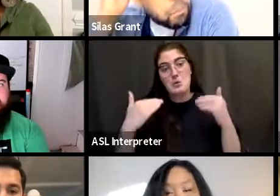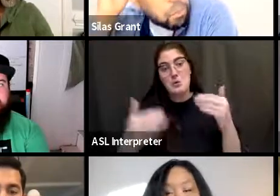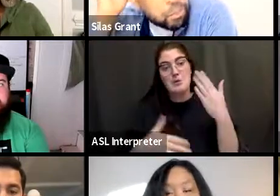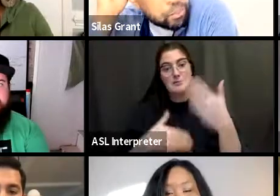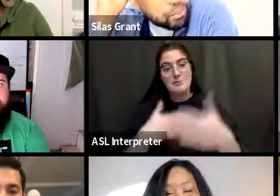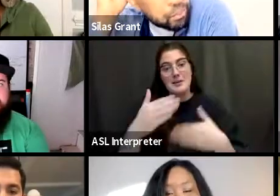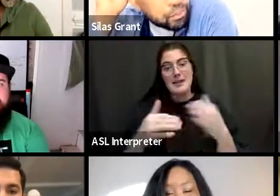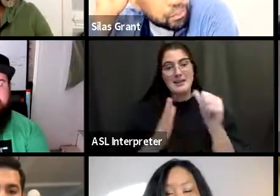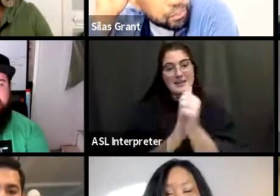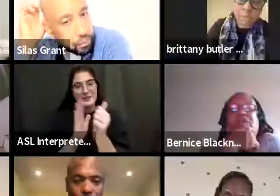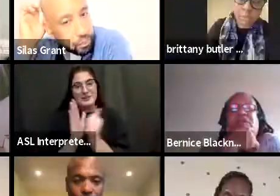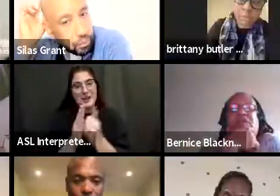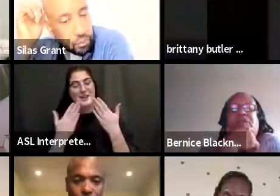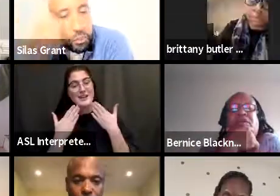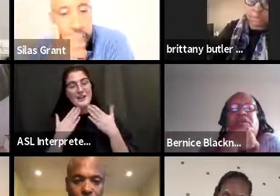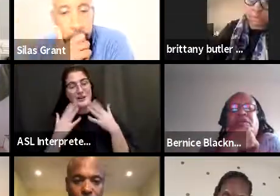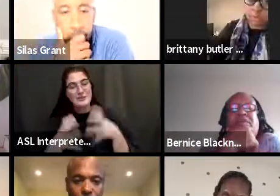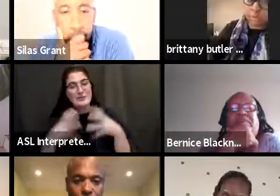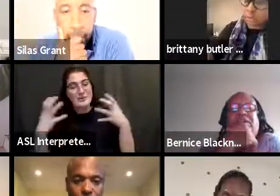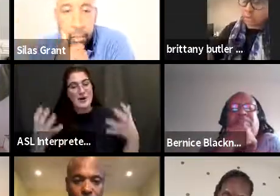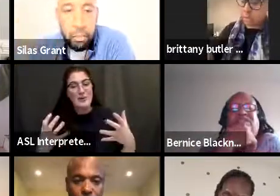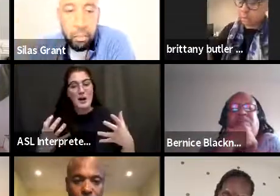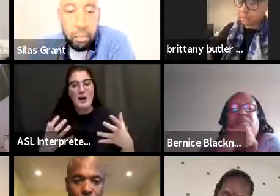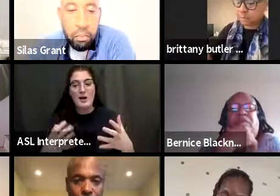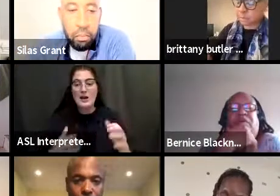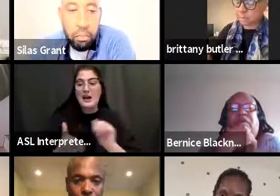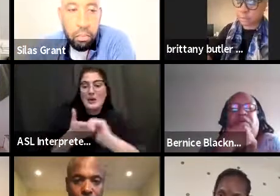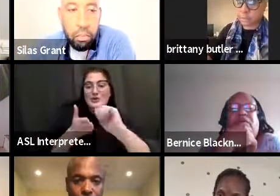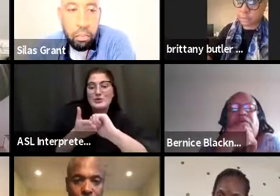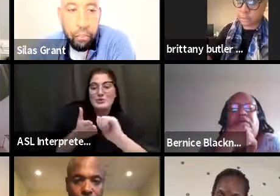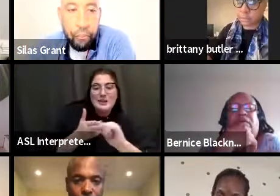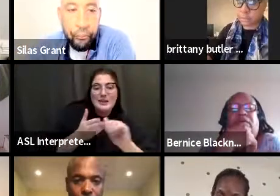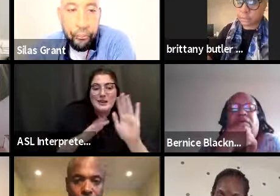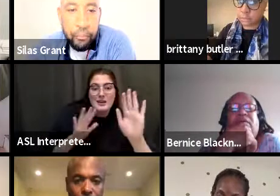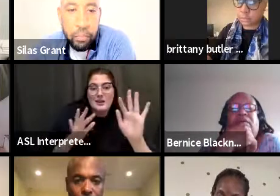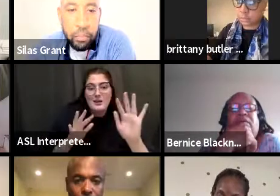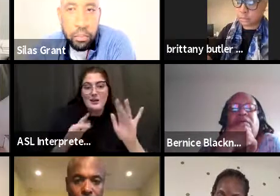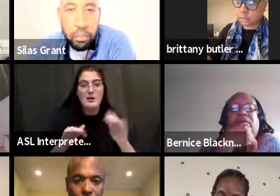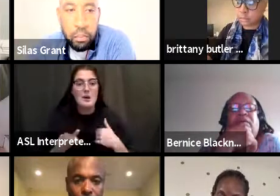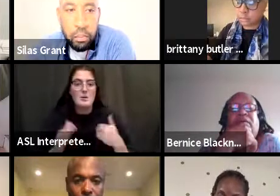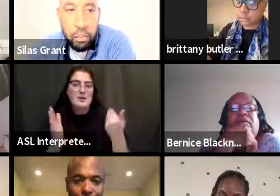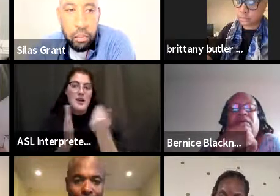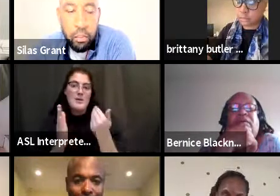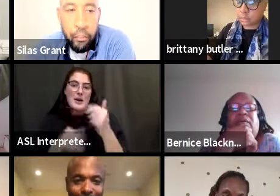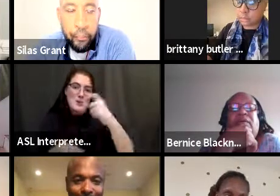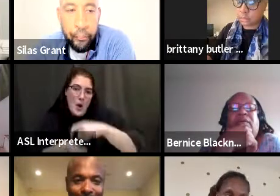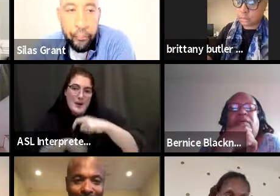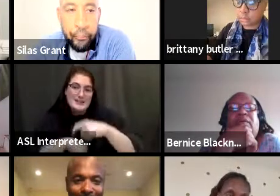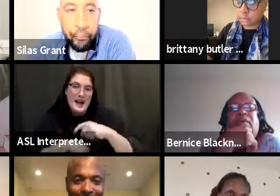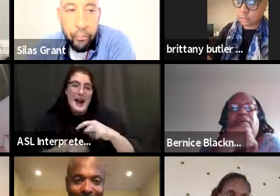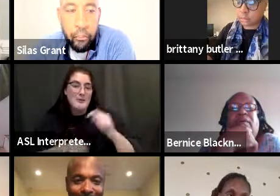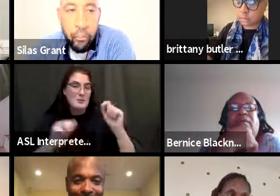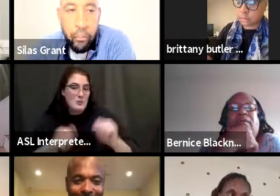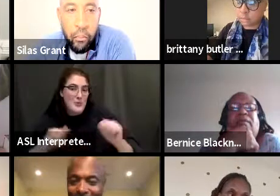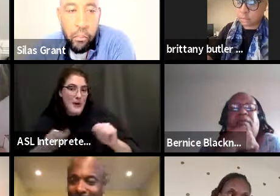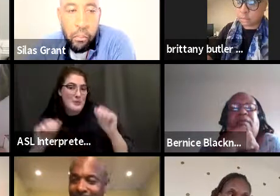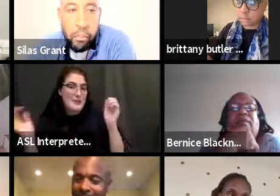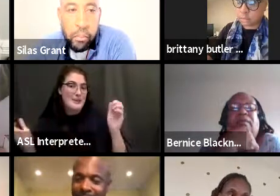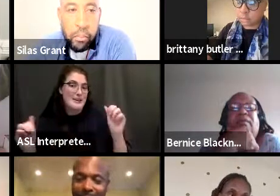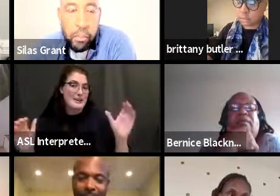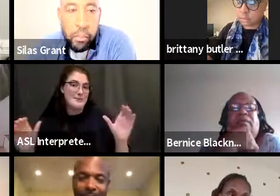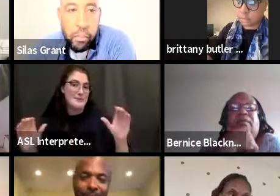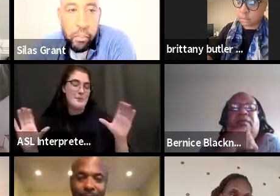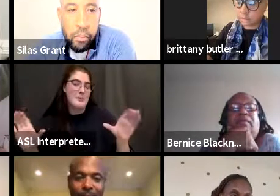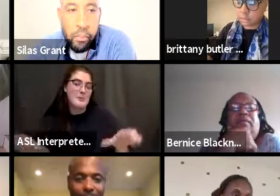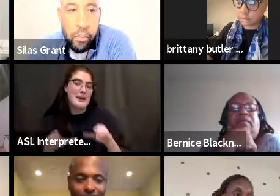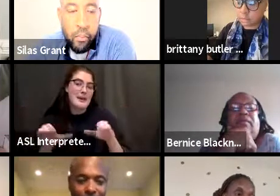agenda. Thank you so much for the updates. We're going to try to stay as close to on time as we possibly can. So please forgive